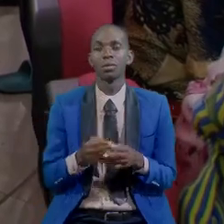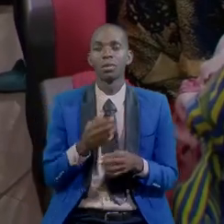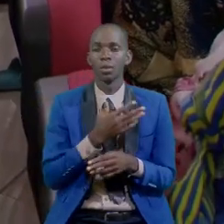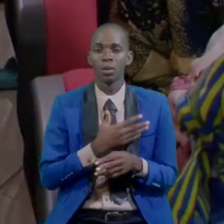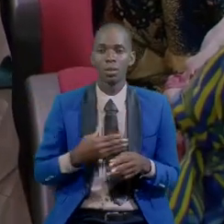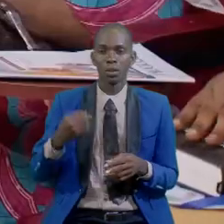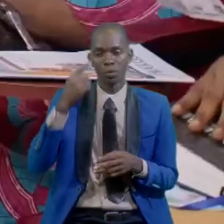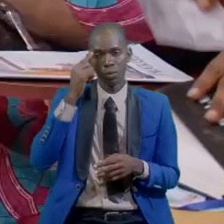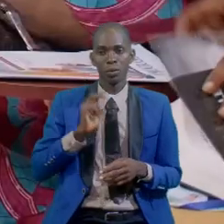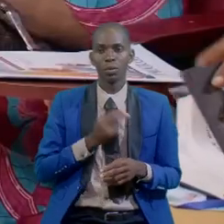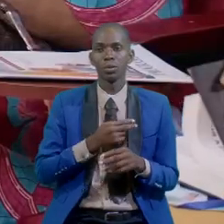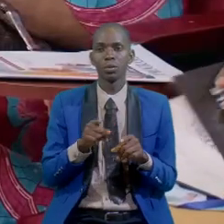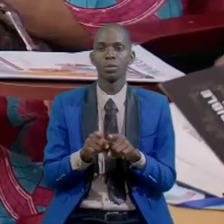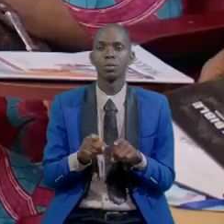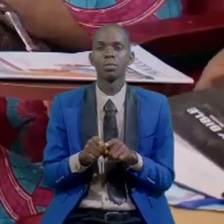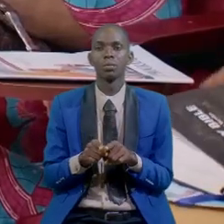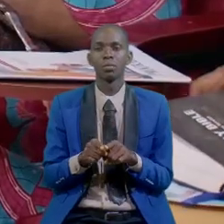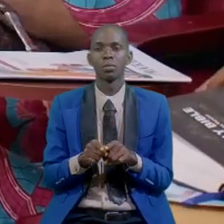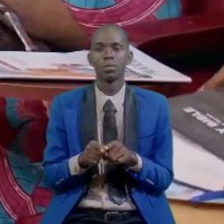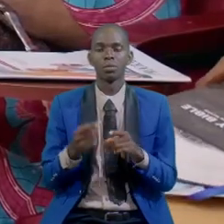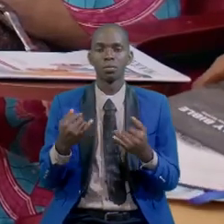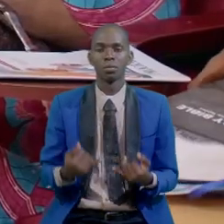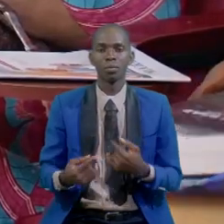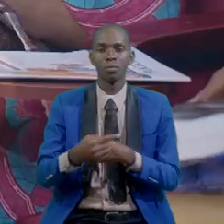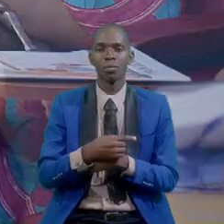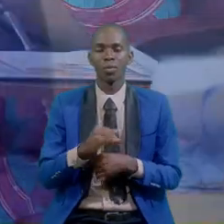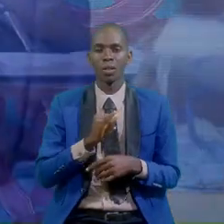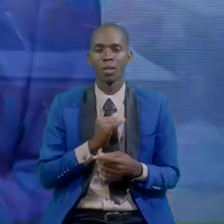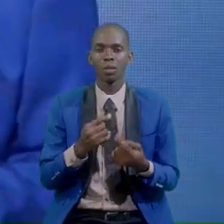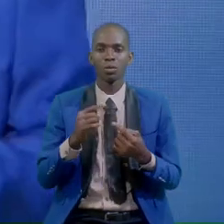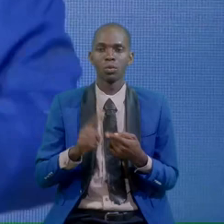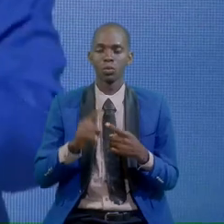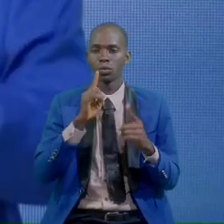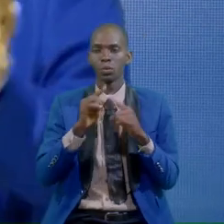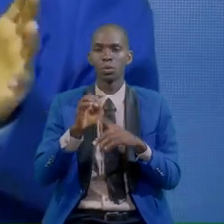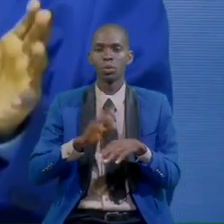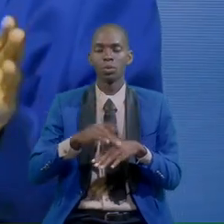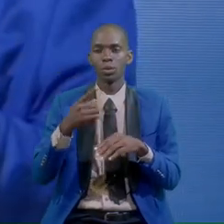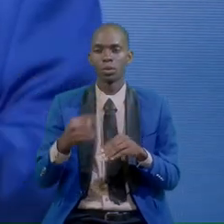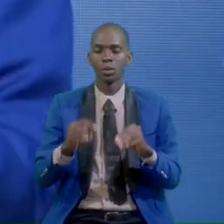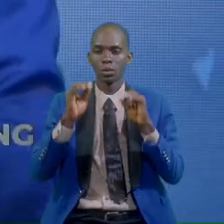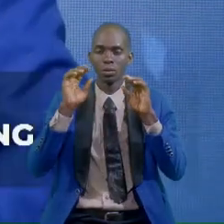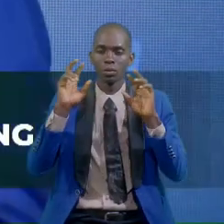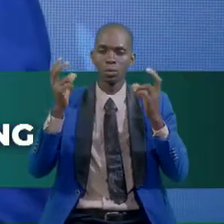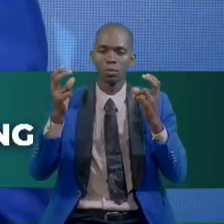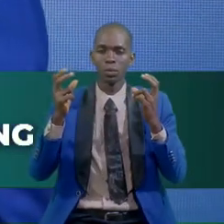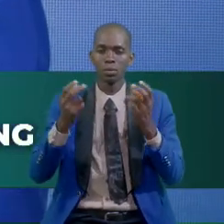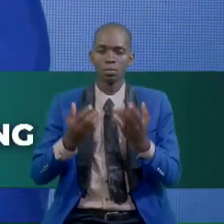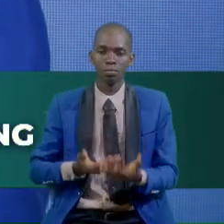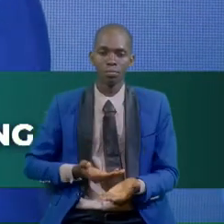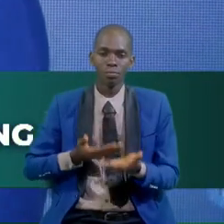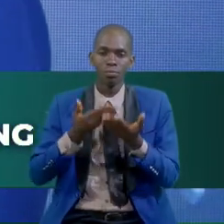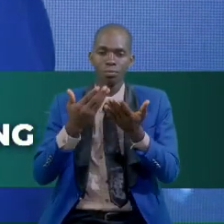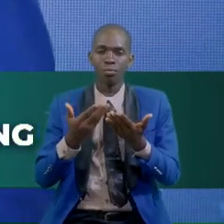behalf. Today I come to speak on the message, presenting